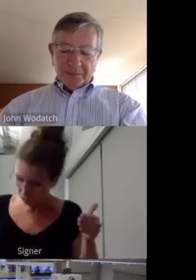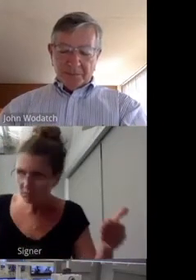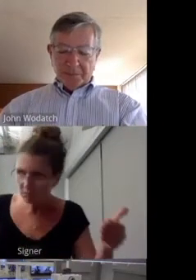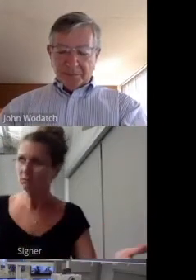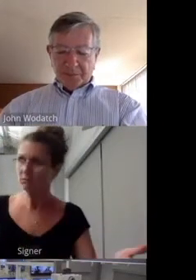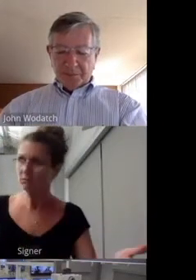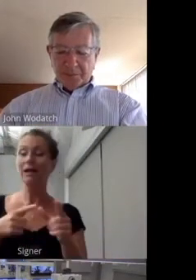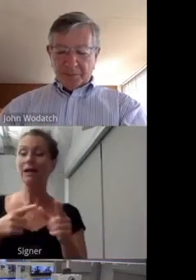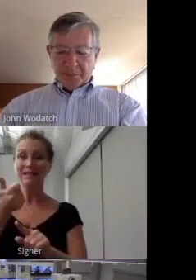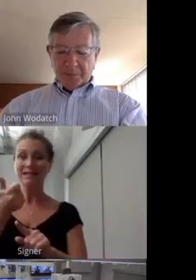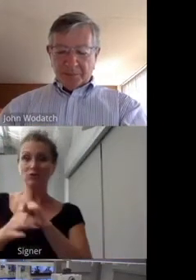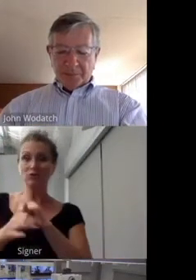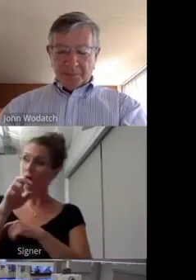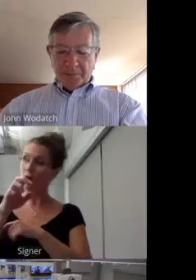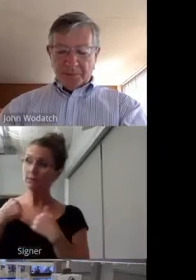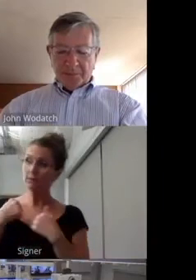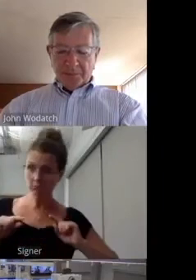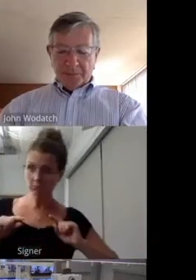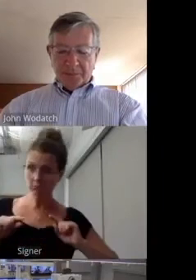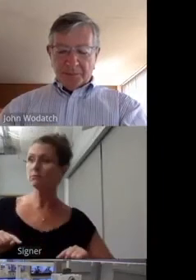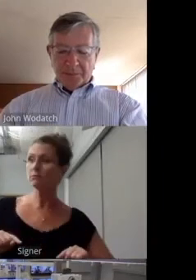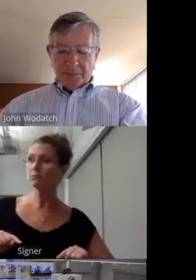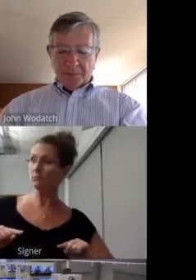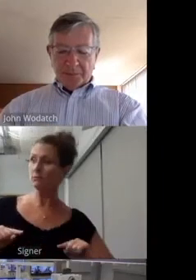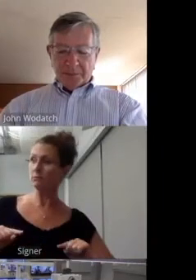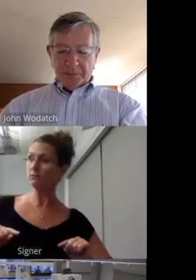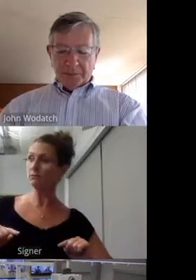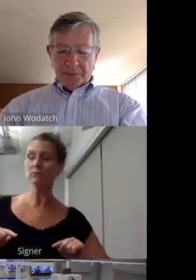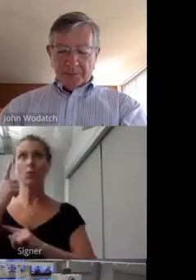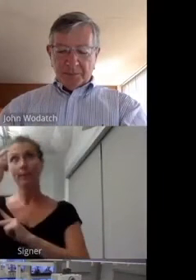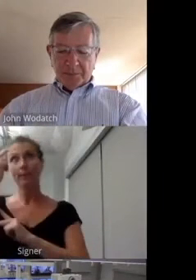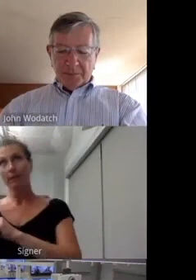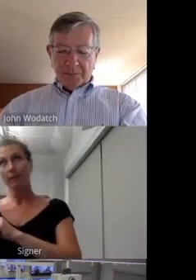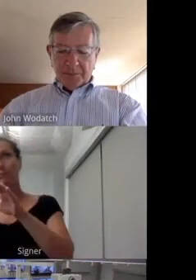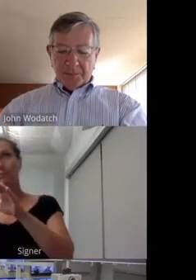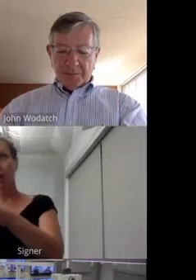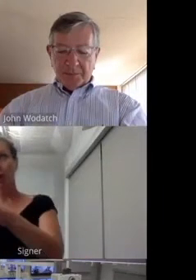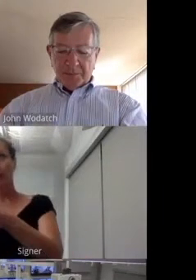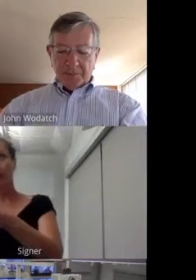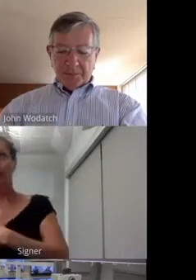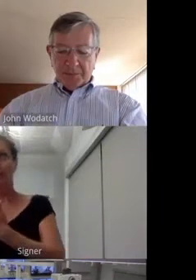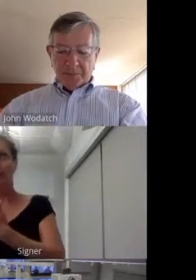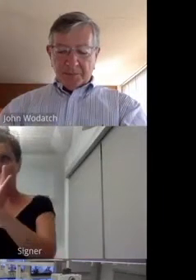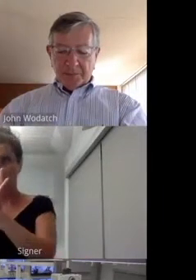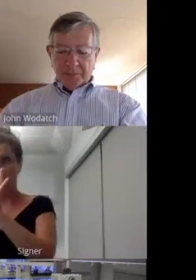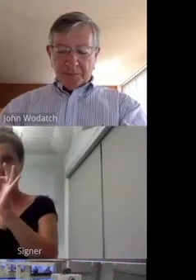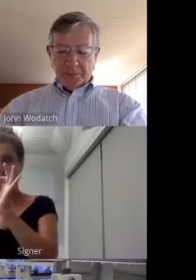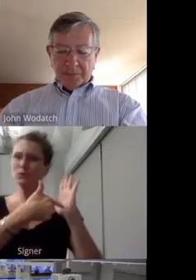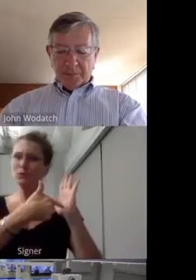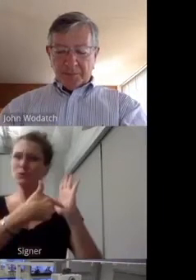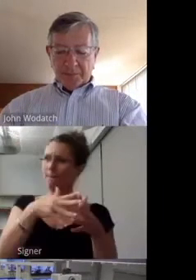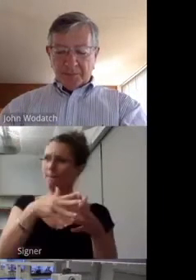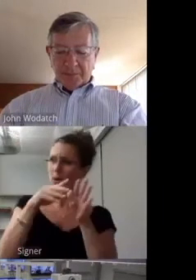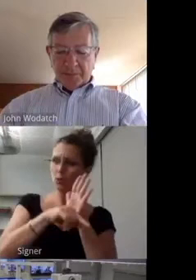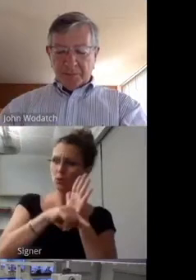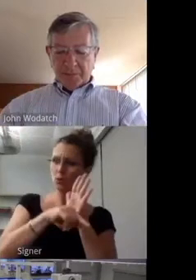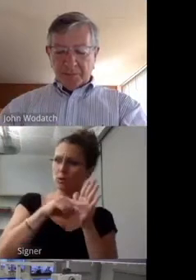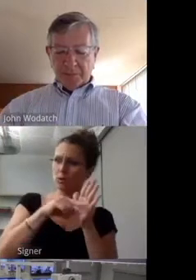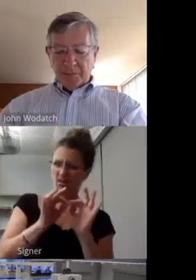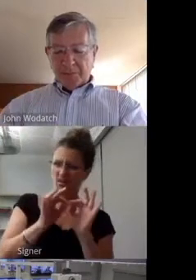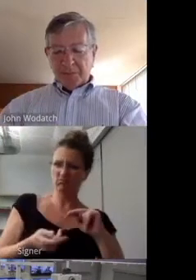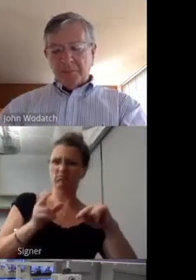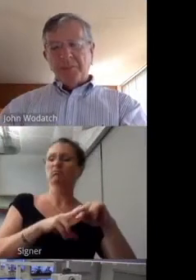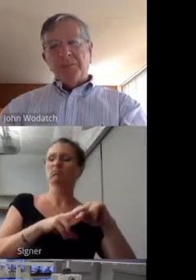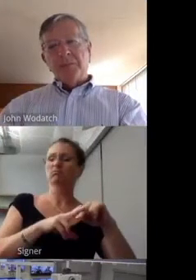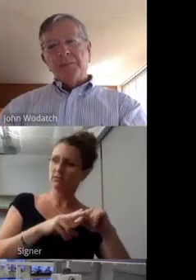The one political party still had concerns about costs, so I showed them the American research on how much increased tax revenue was